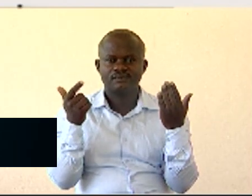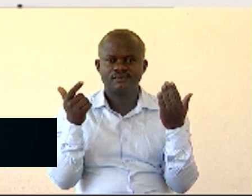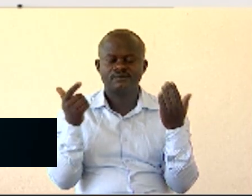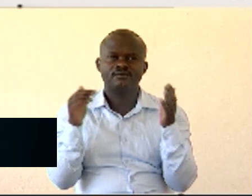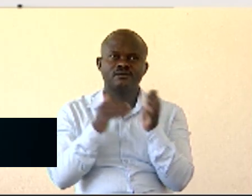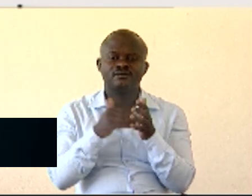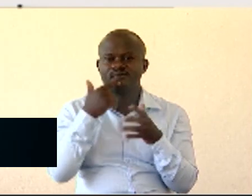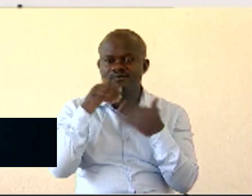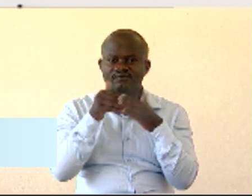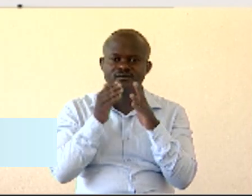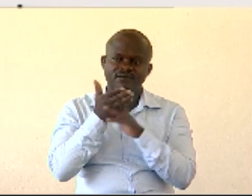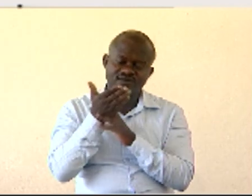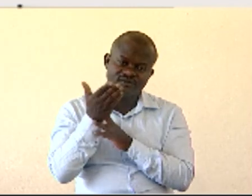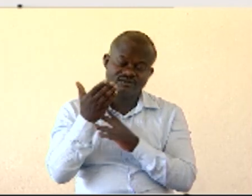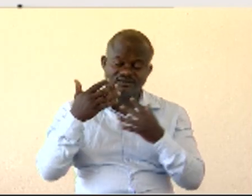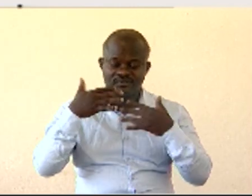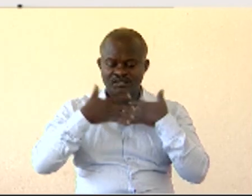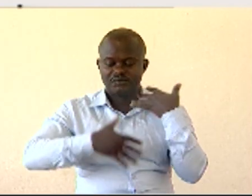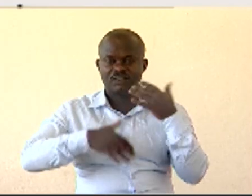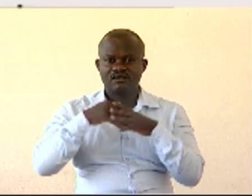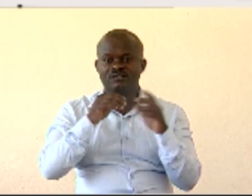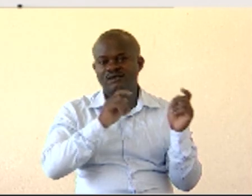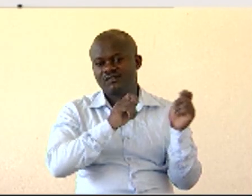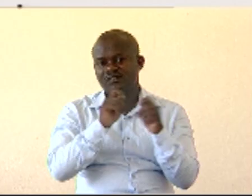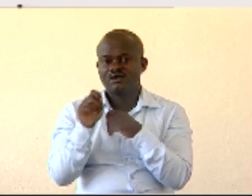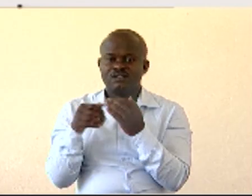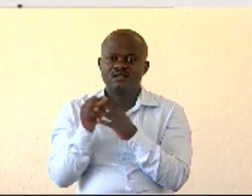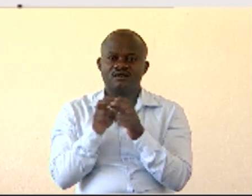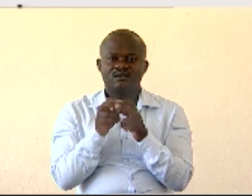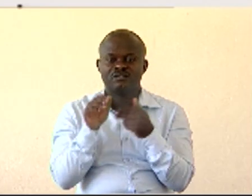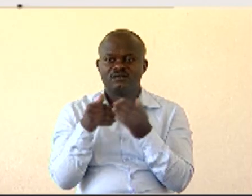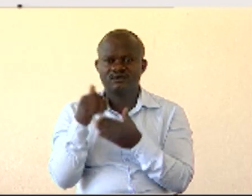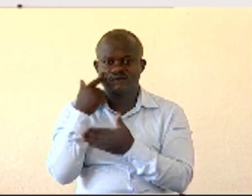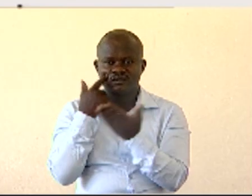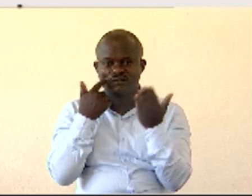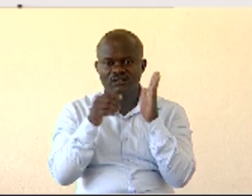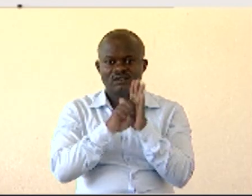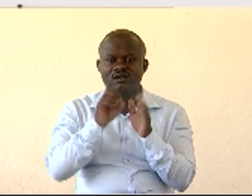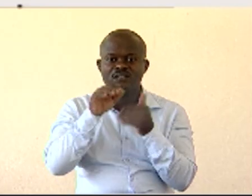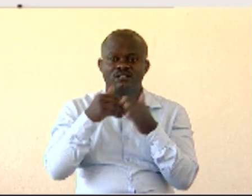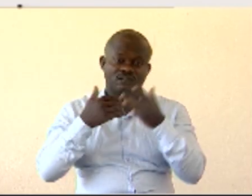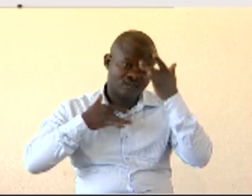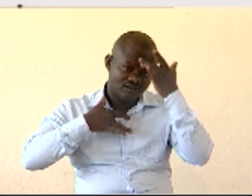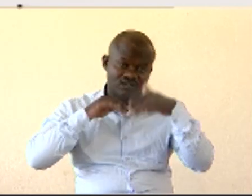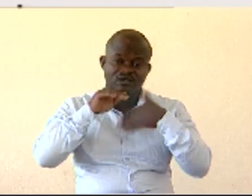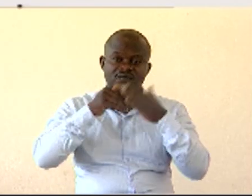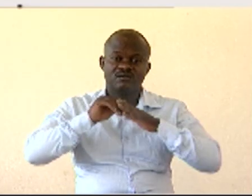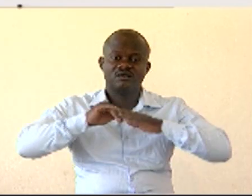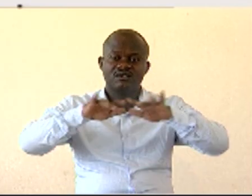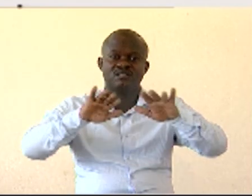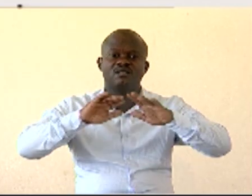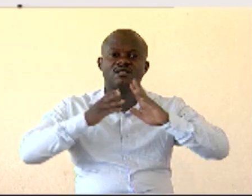and it is through blood transfusion, contact with a contaminated blood. Examples of diseases that can be spread